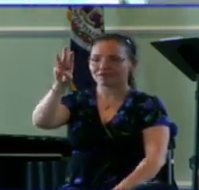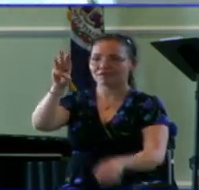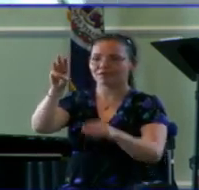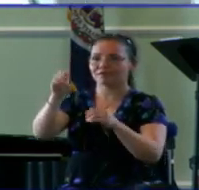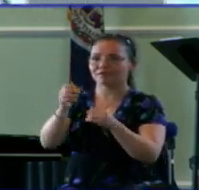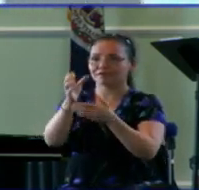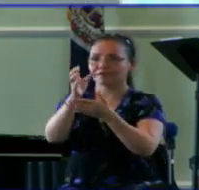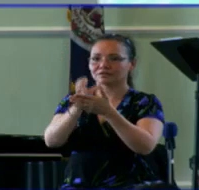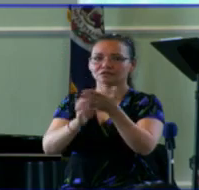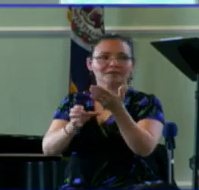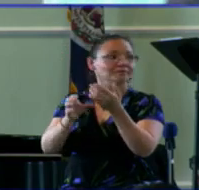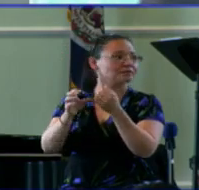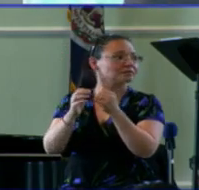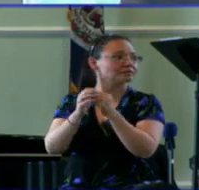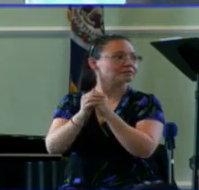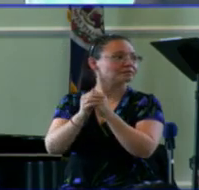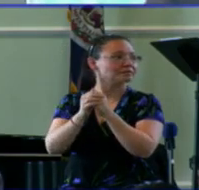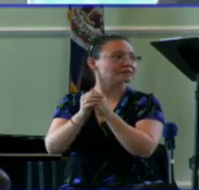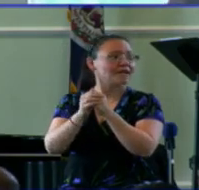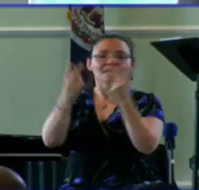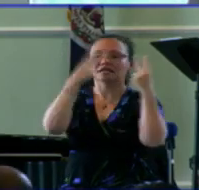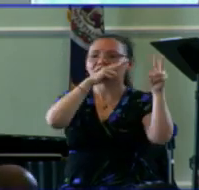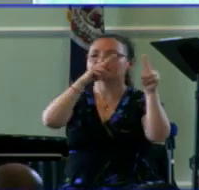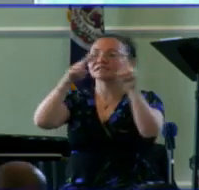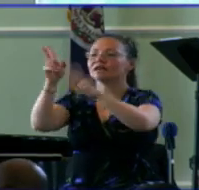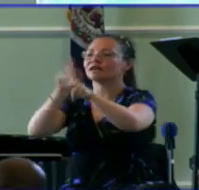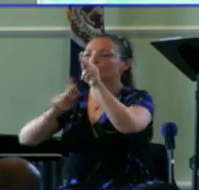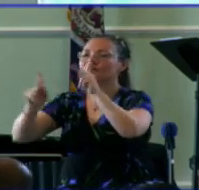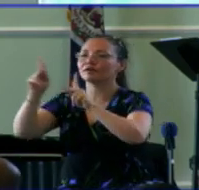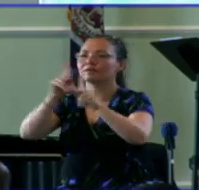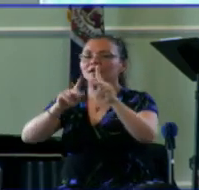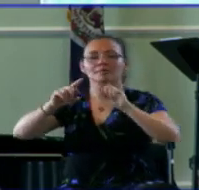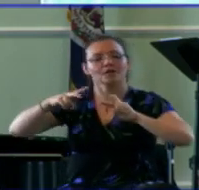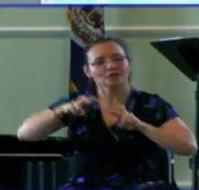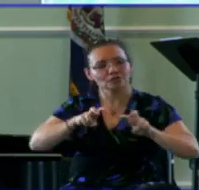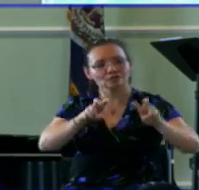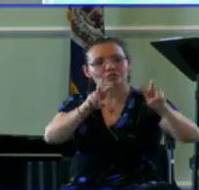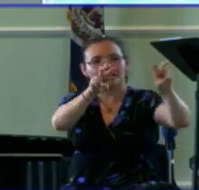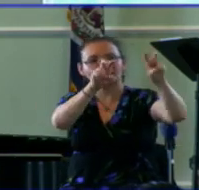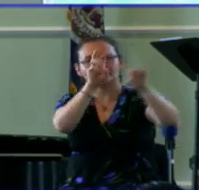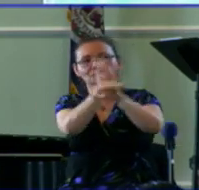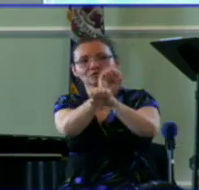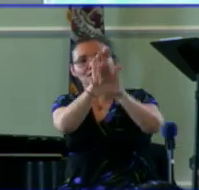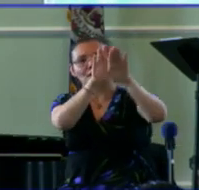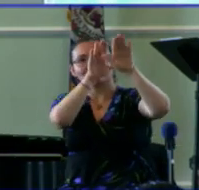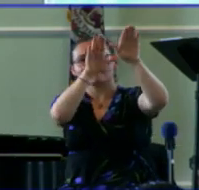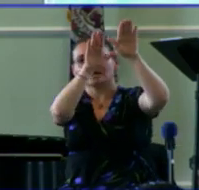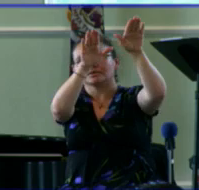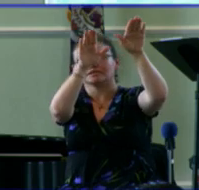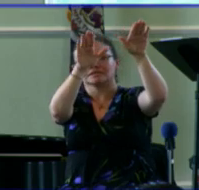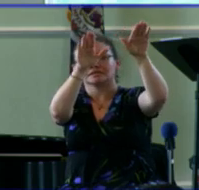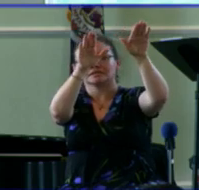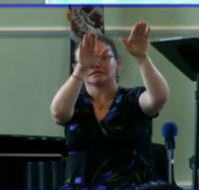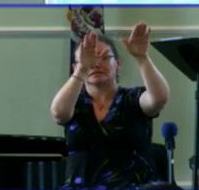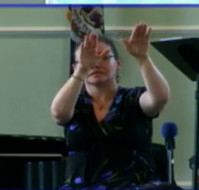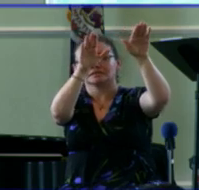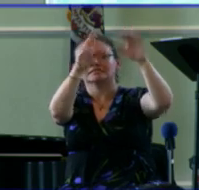It says, and seeing the multitudes, he went up on a mountain. Was it inside or